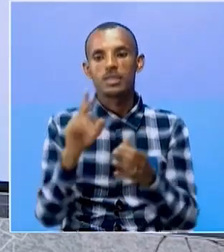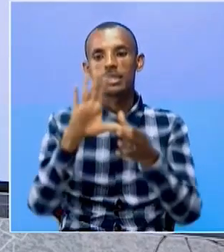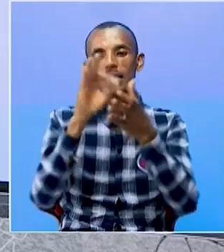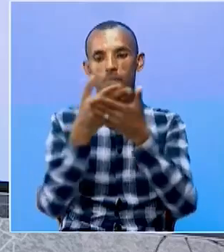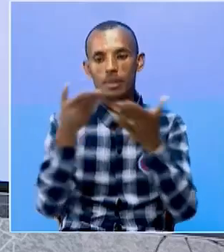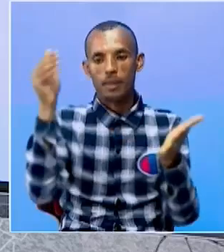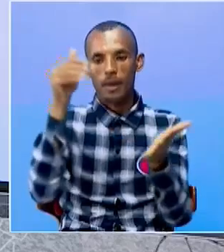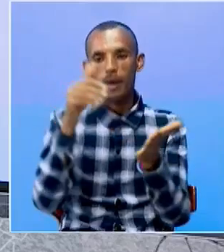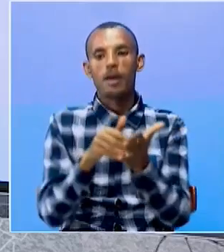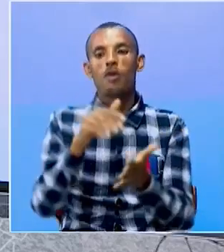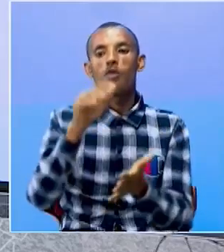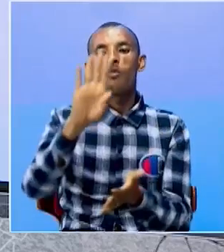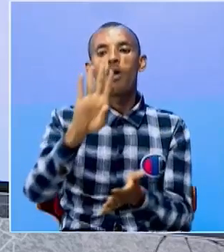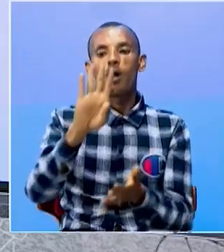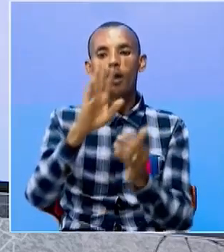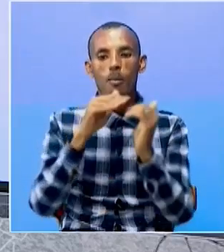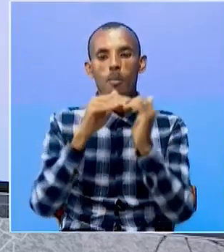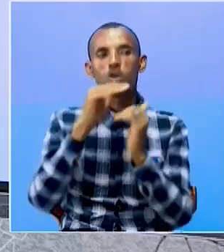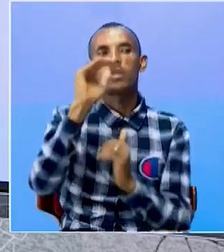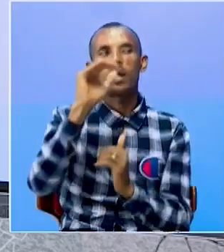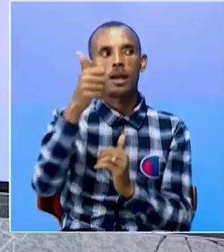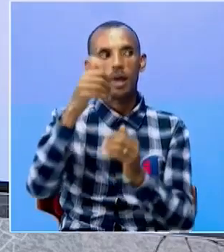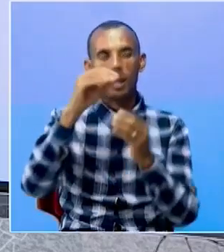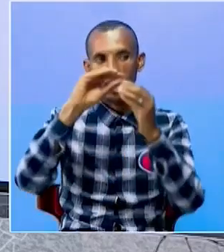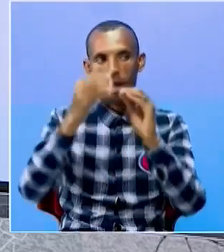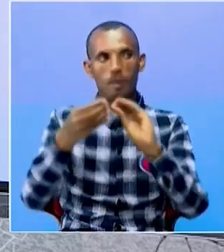again. 4 more than a number.